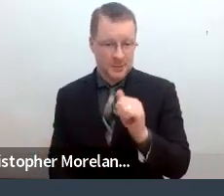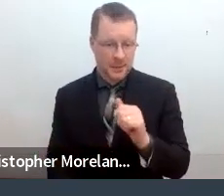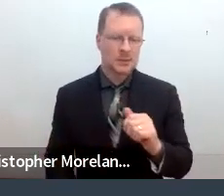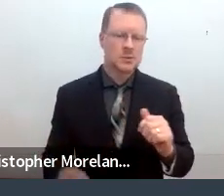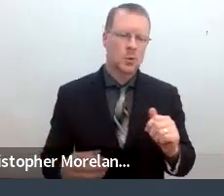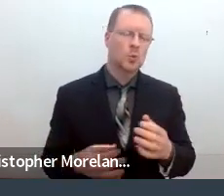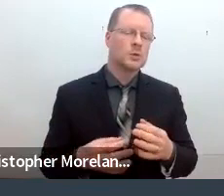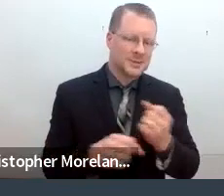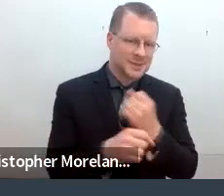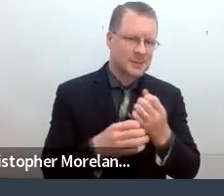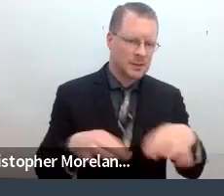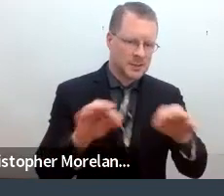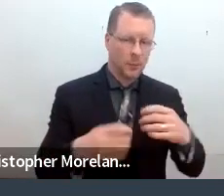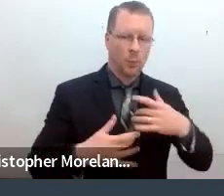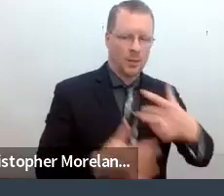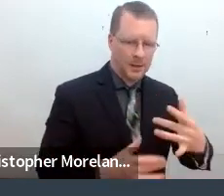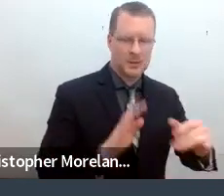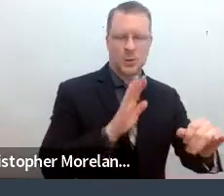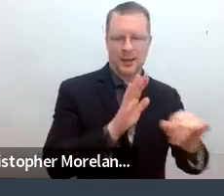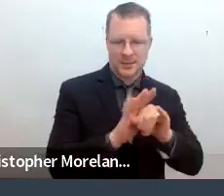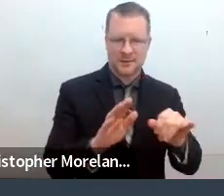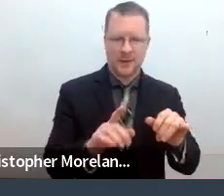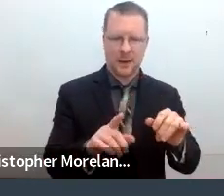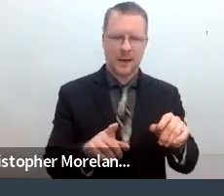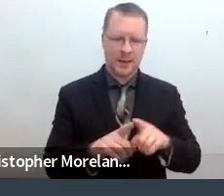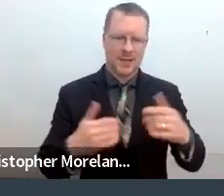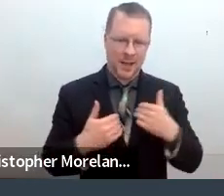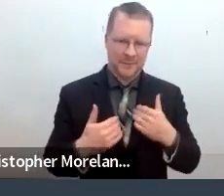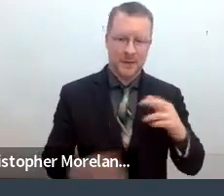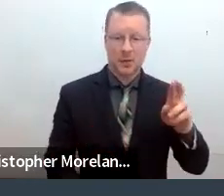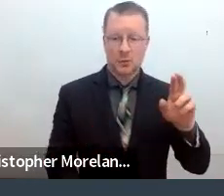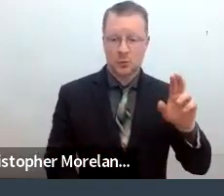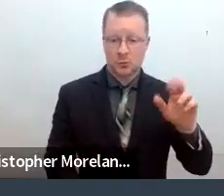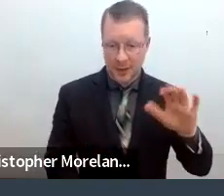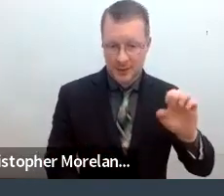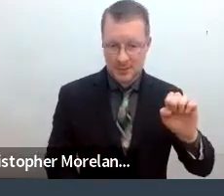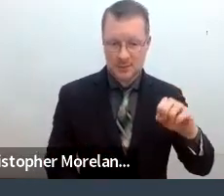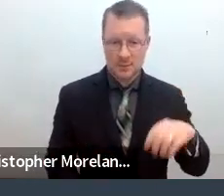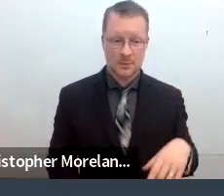when compared to physicians without disabilities, were significantly